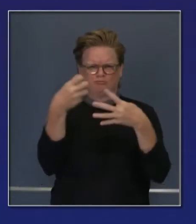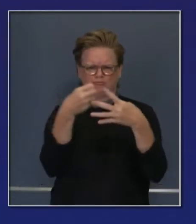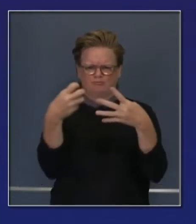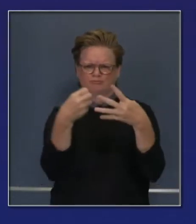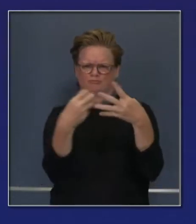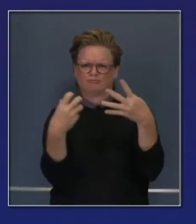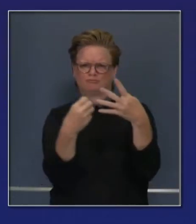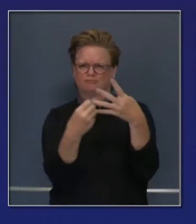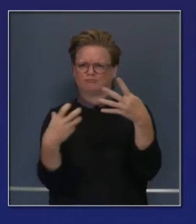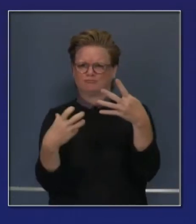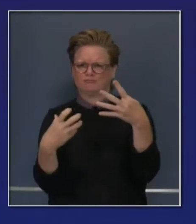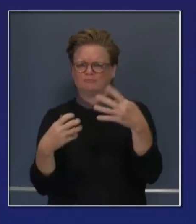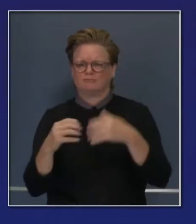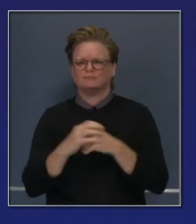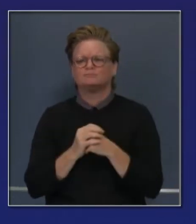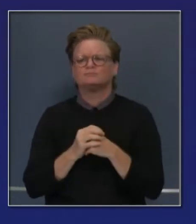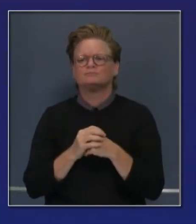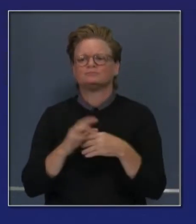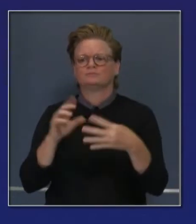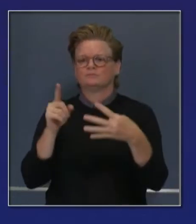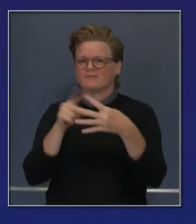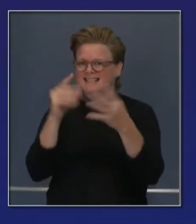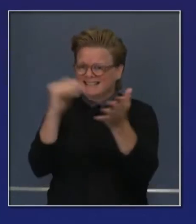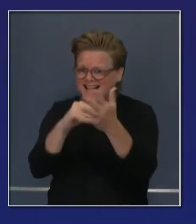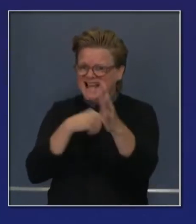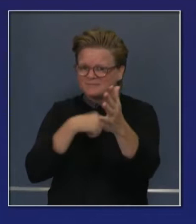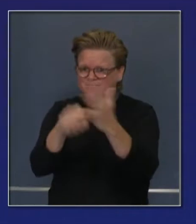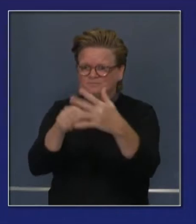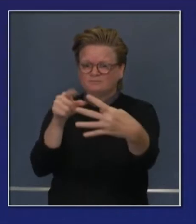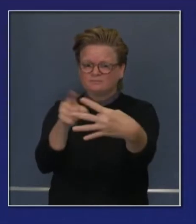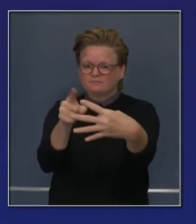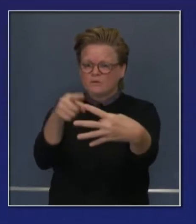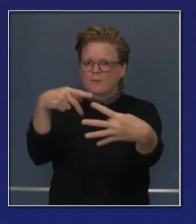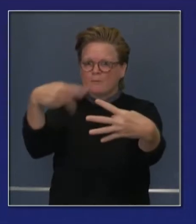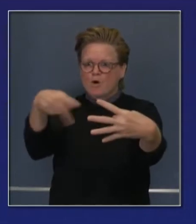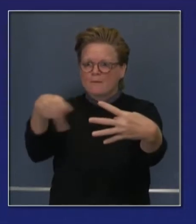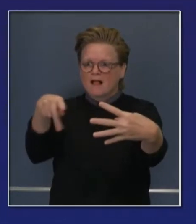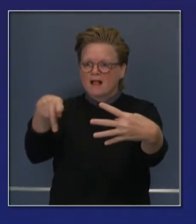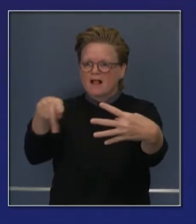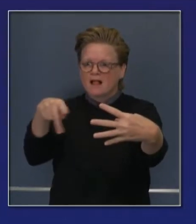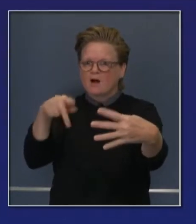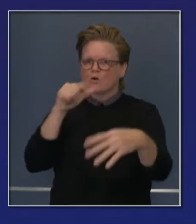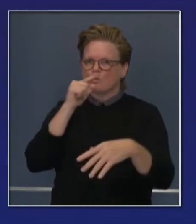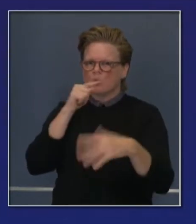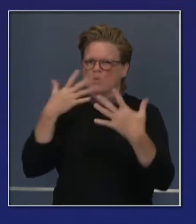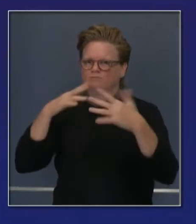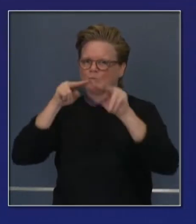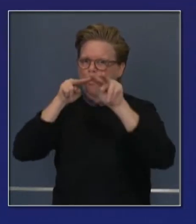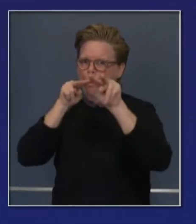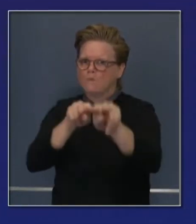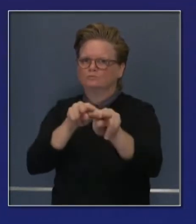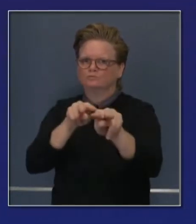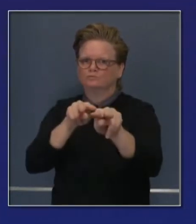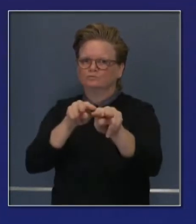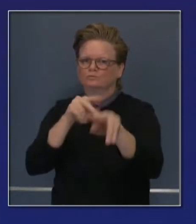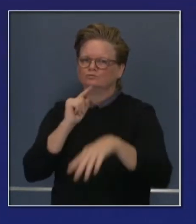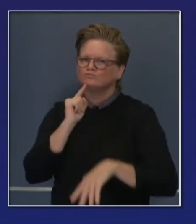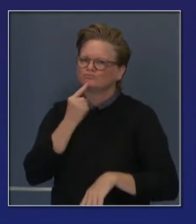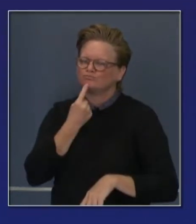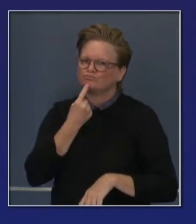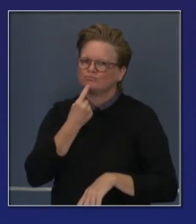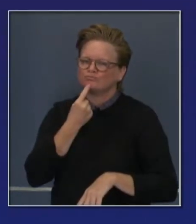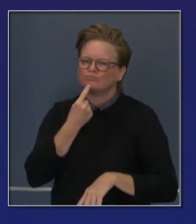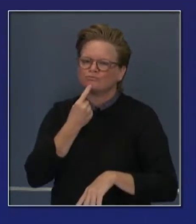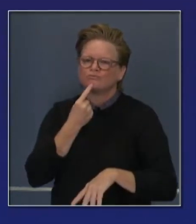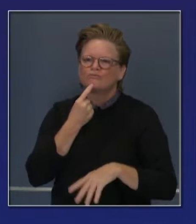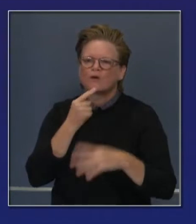as the old watch list. The new sectors now, 3 tiers, as we refer to them in these new guidelines. The